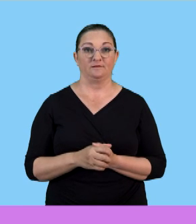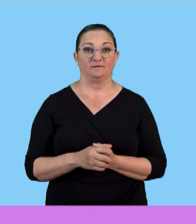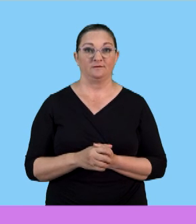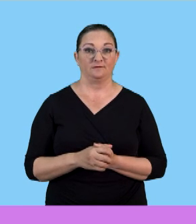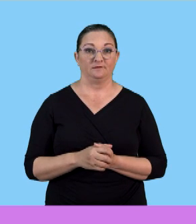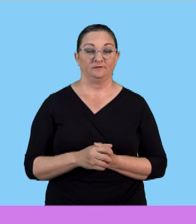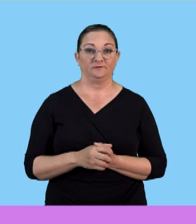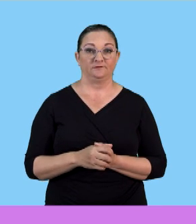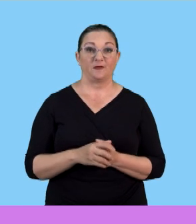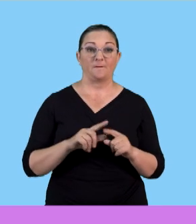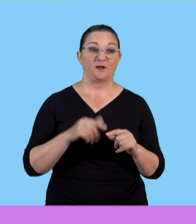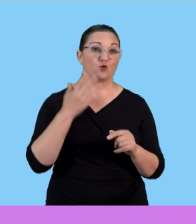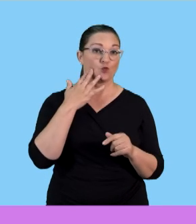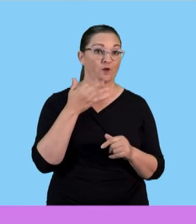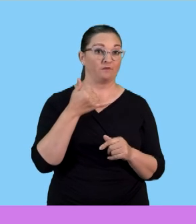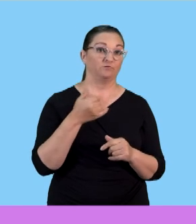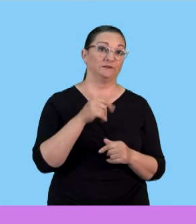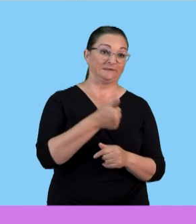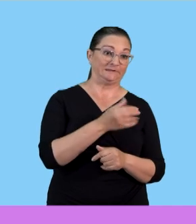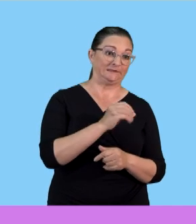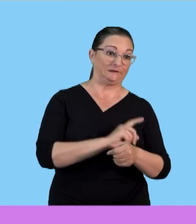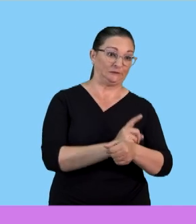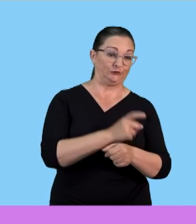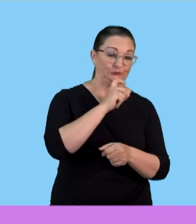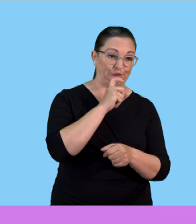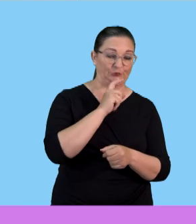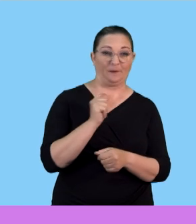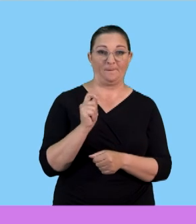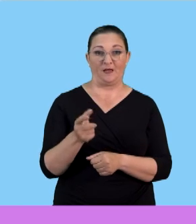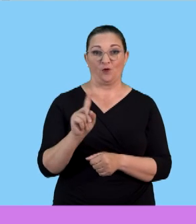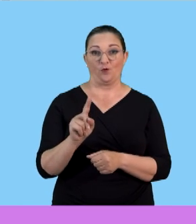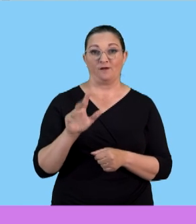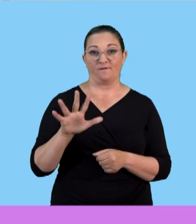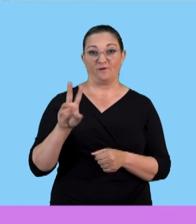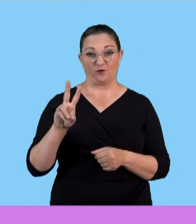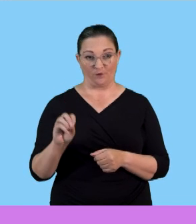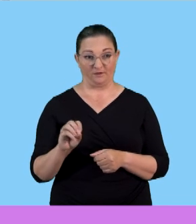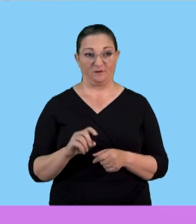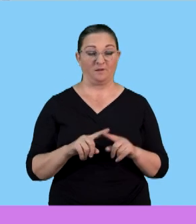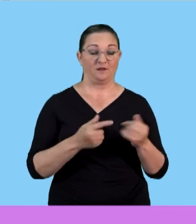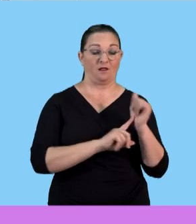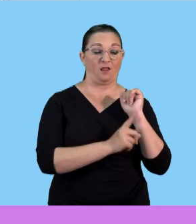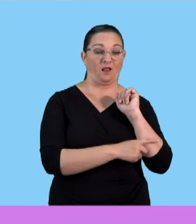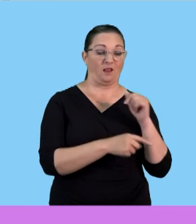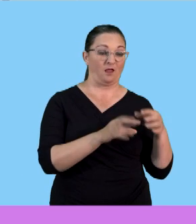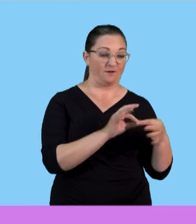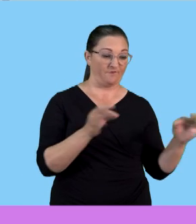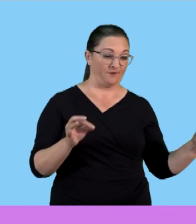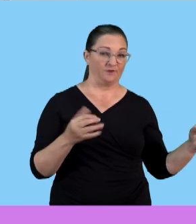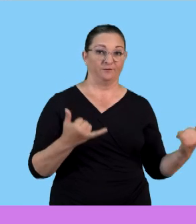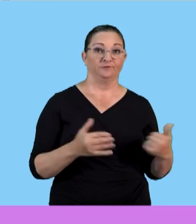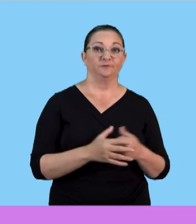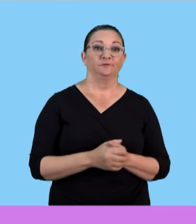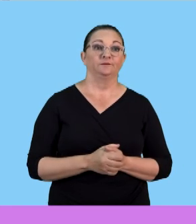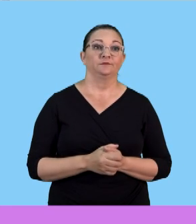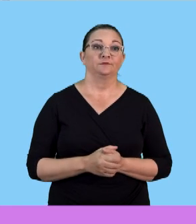520. So here, for using 600 minutes, you are paying 520. And then the last value,